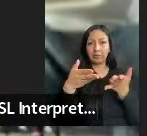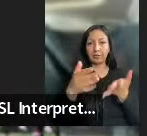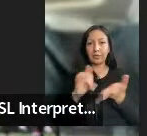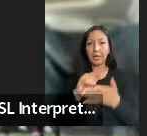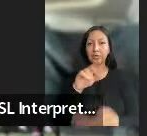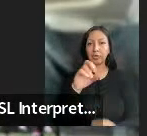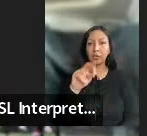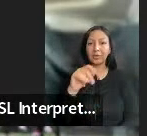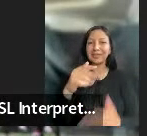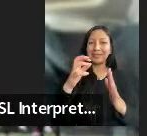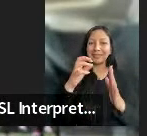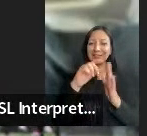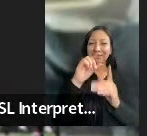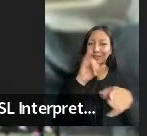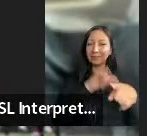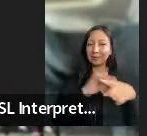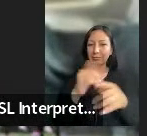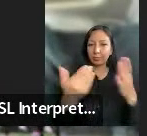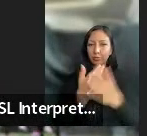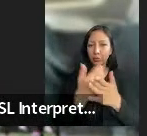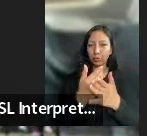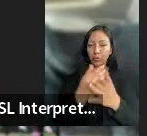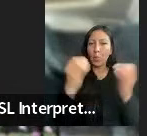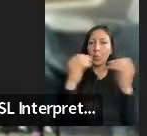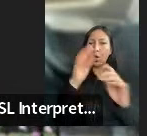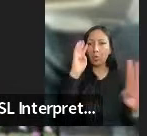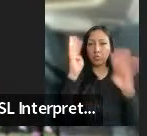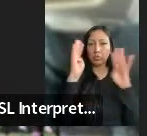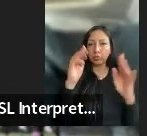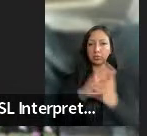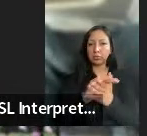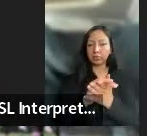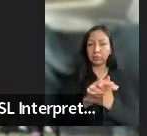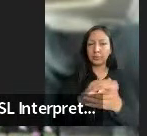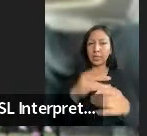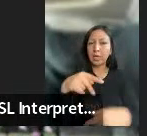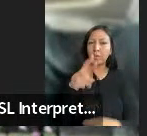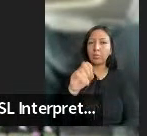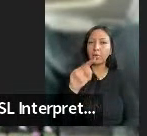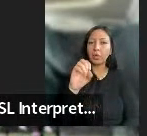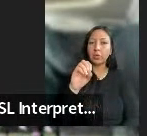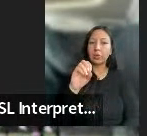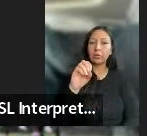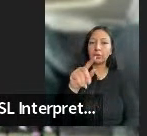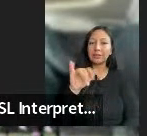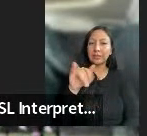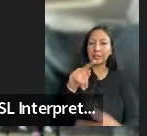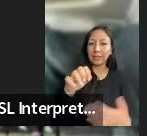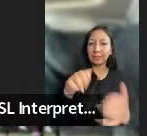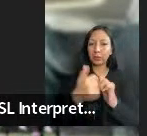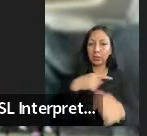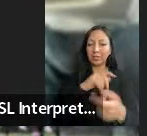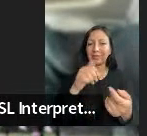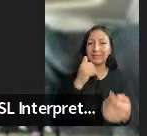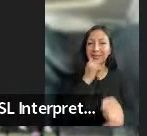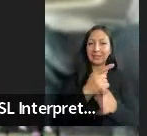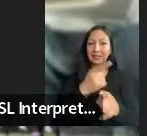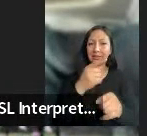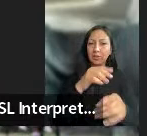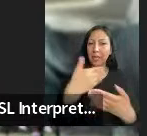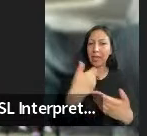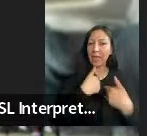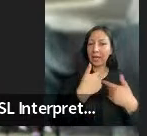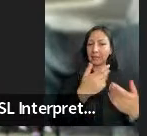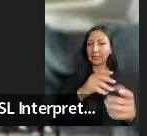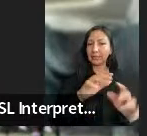text precludes the use of newer, more innovative prototypes that our sister agencies at DOT and DEP have been developing, such